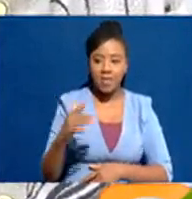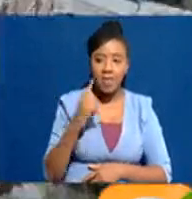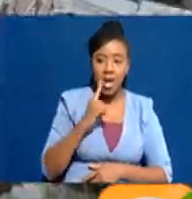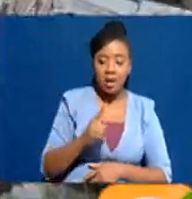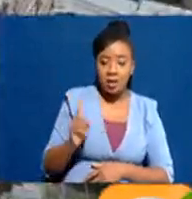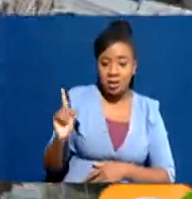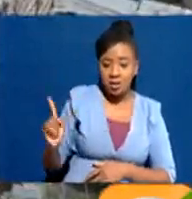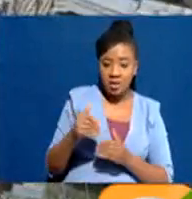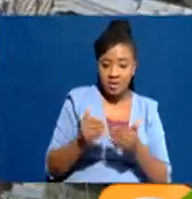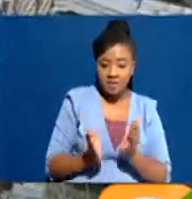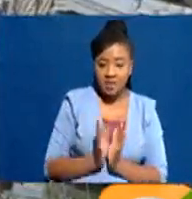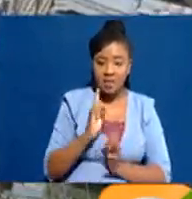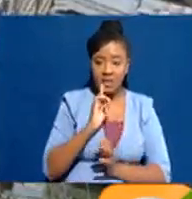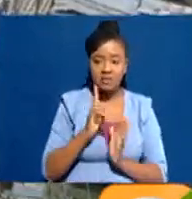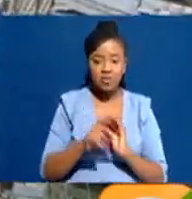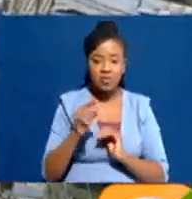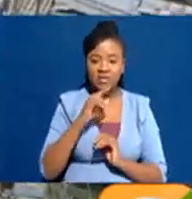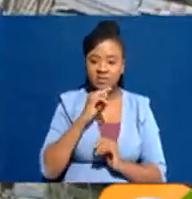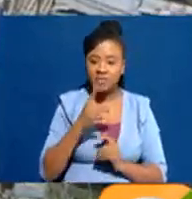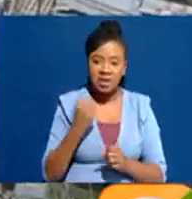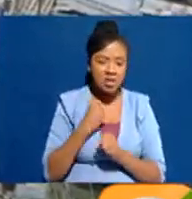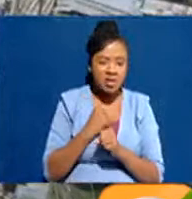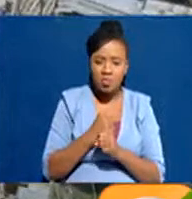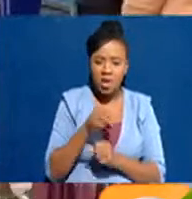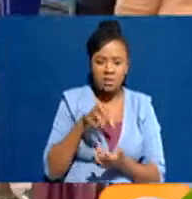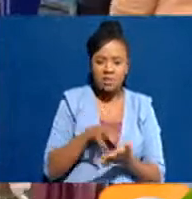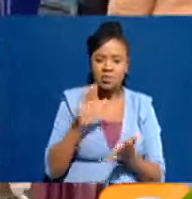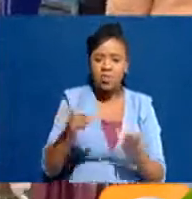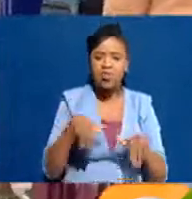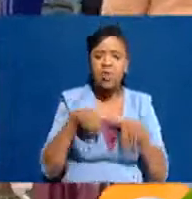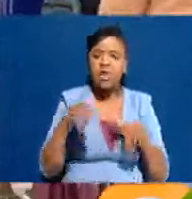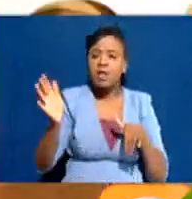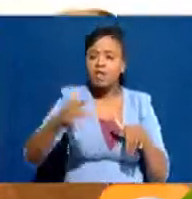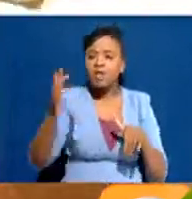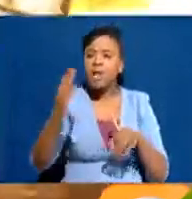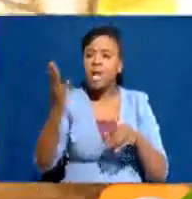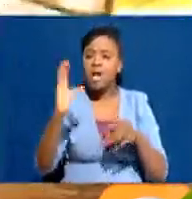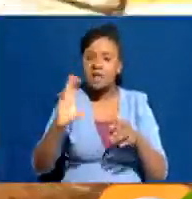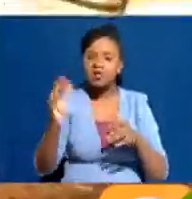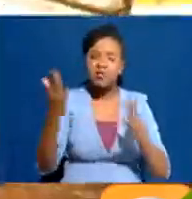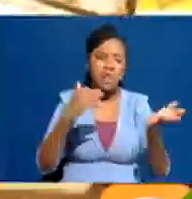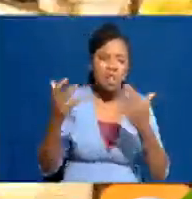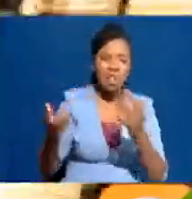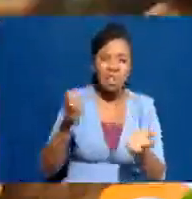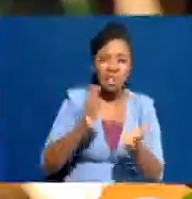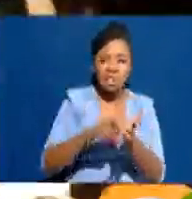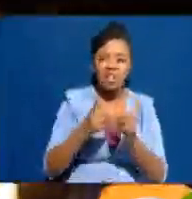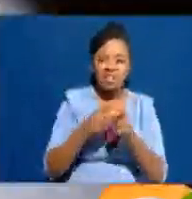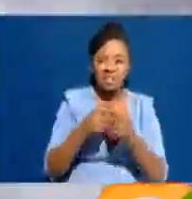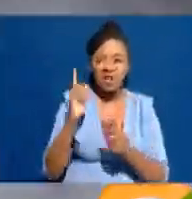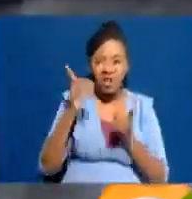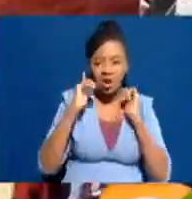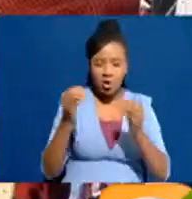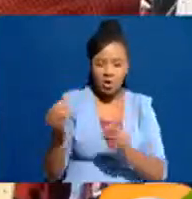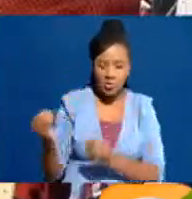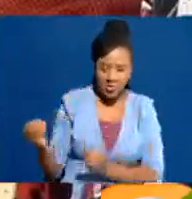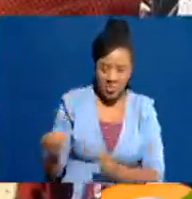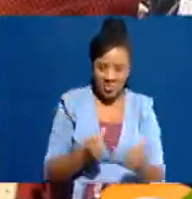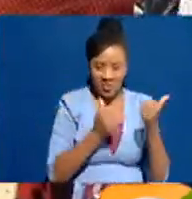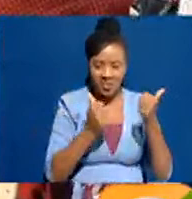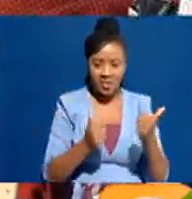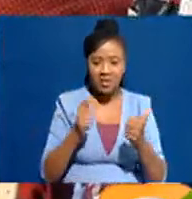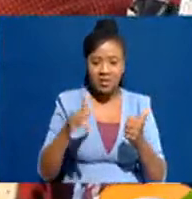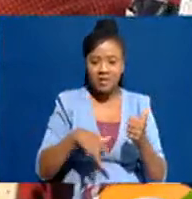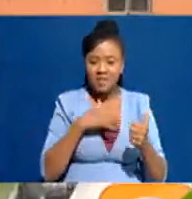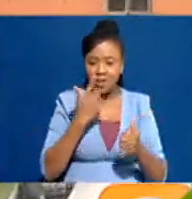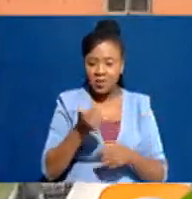His family says the young man was at his workstation at the Londiani Junction when the trailer rammed him. This loss, they say, is